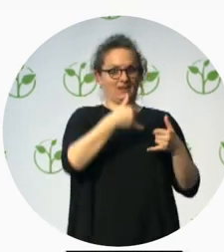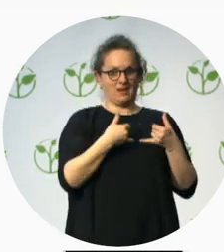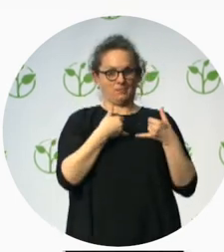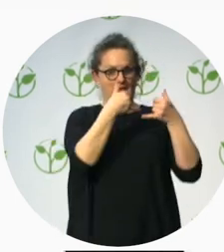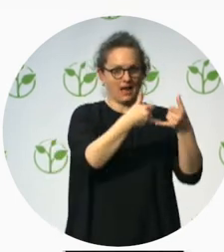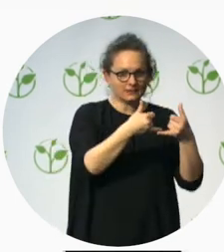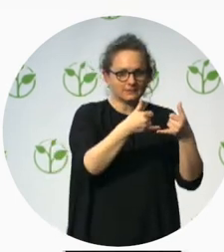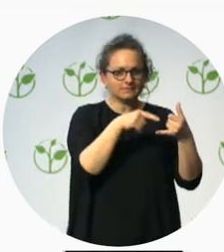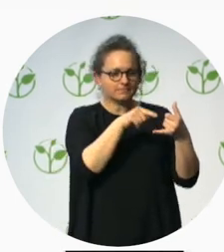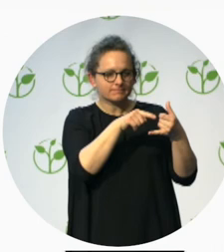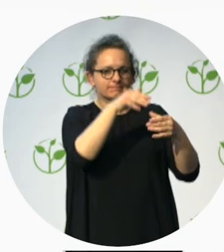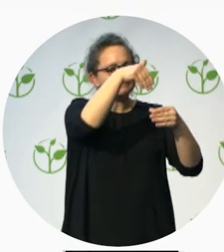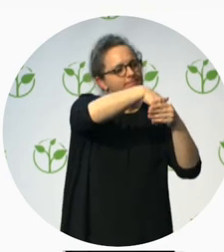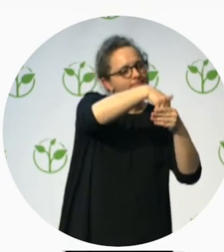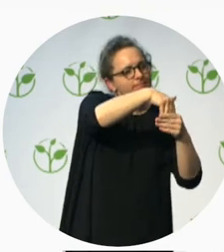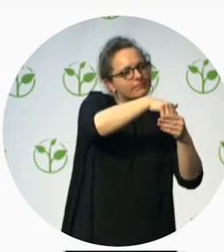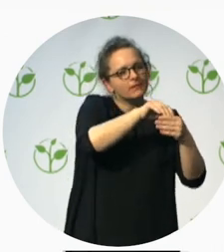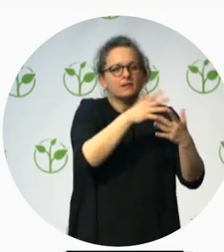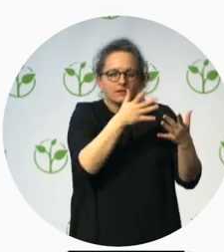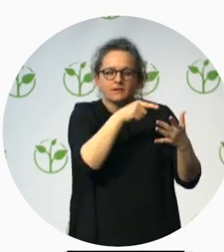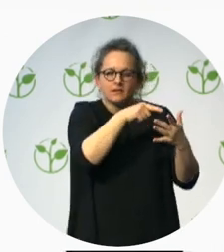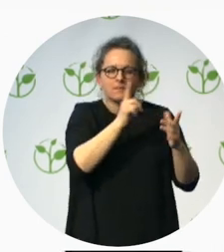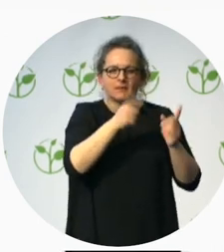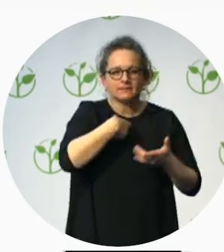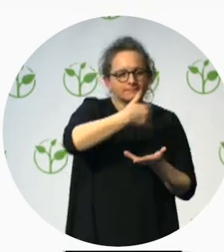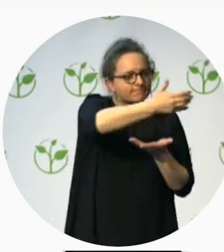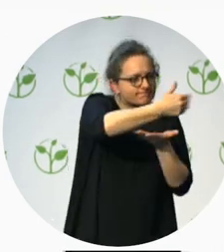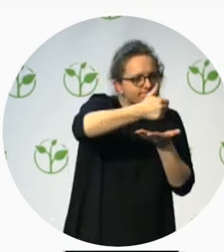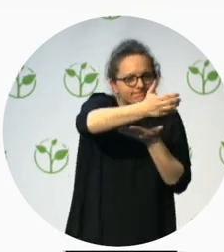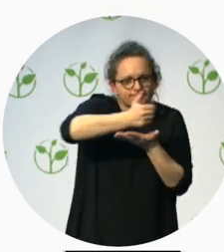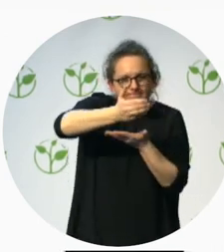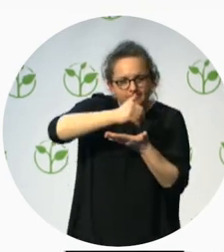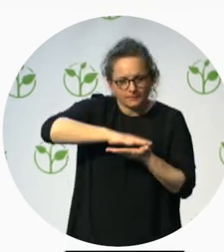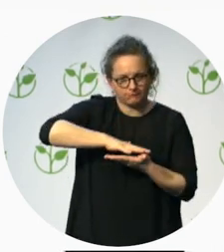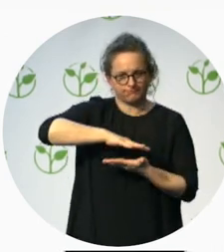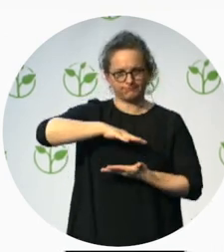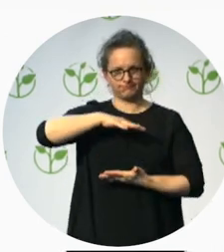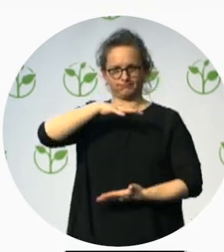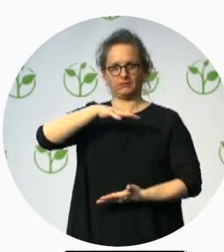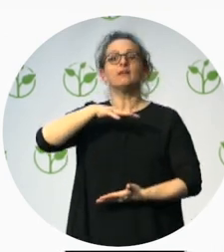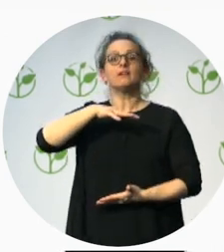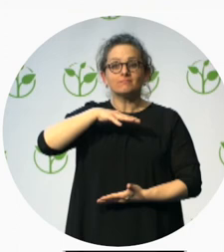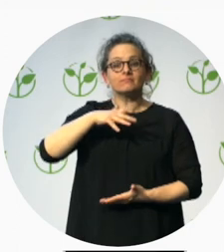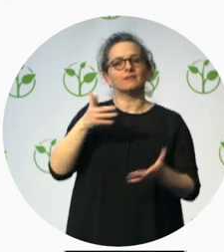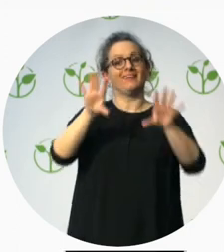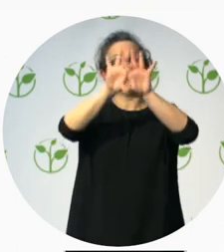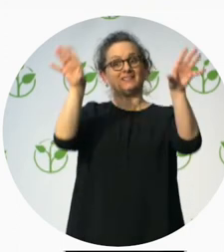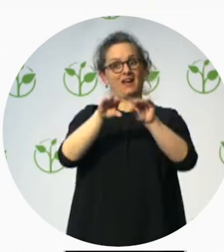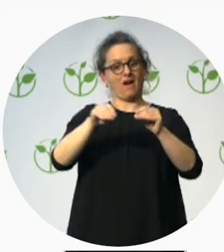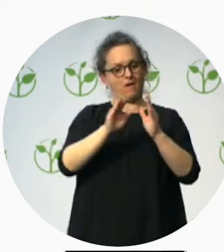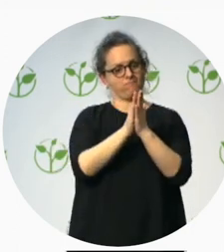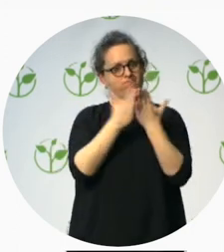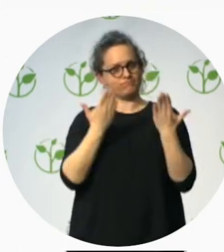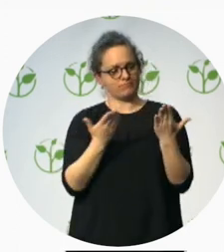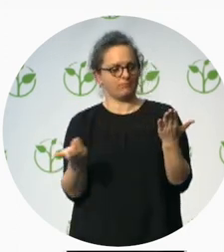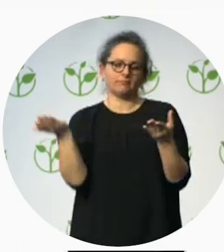compiled for the Zero Project report. This year, we revisited accessibility